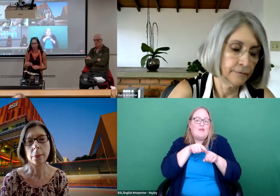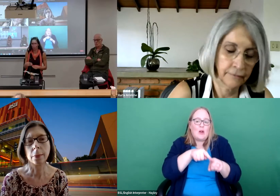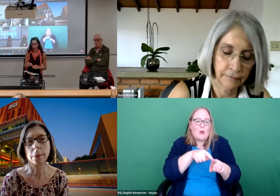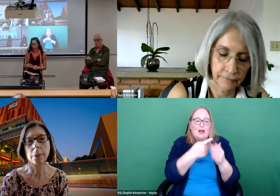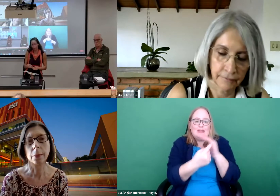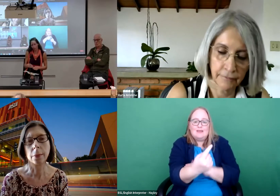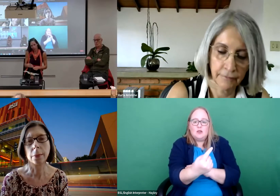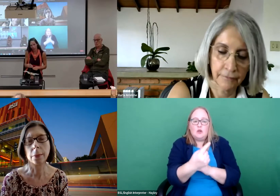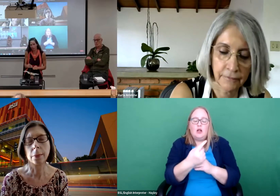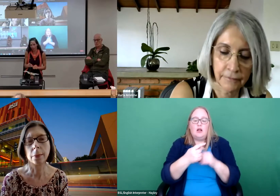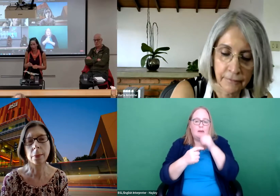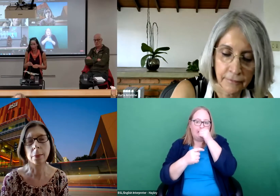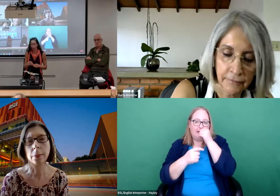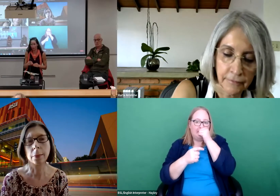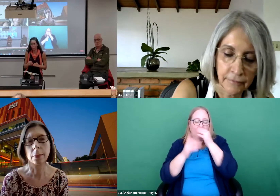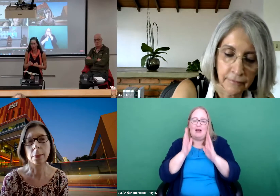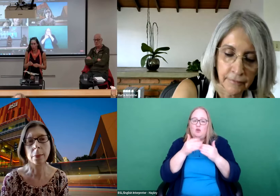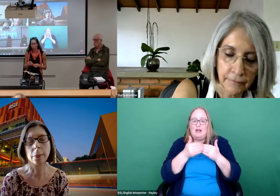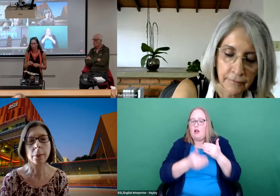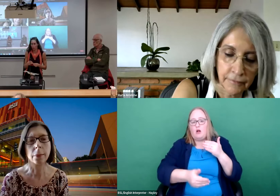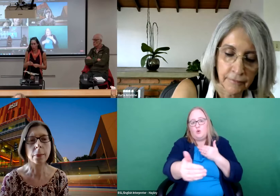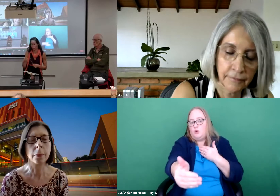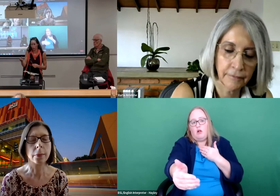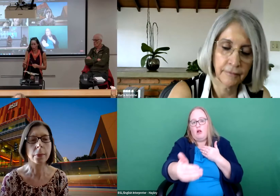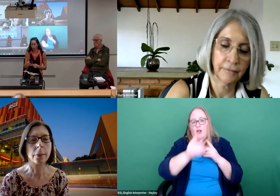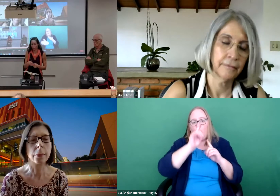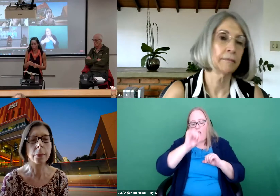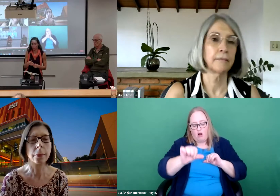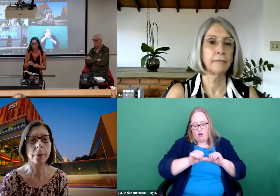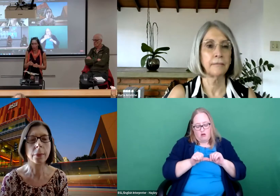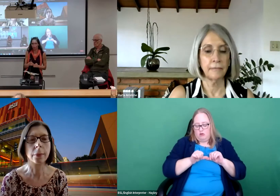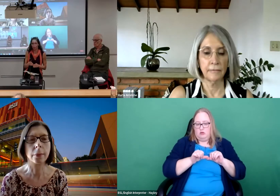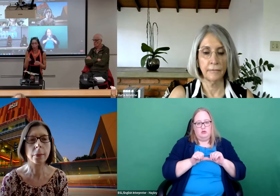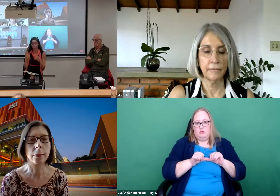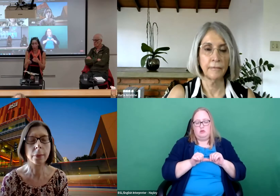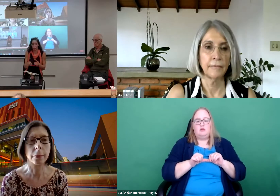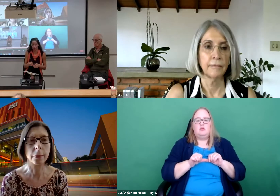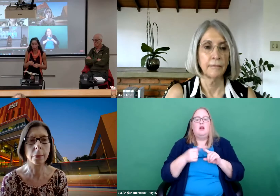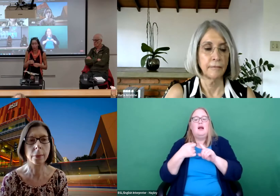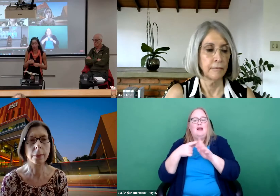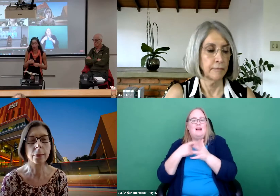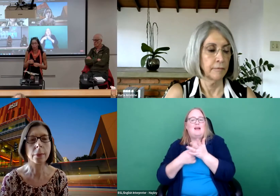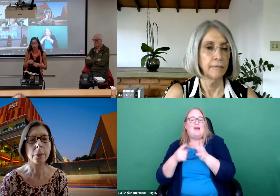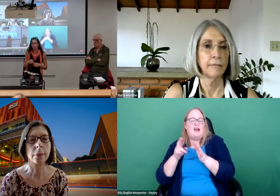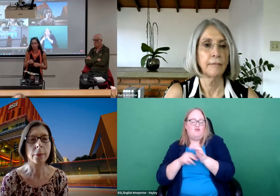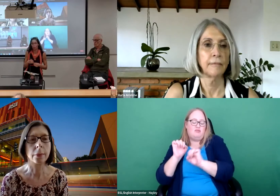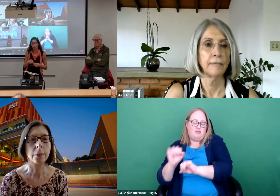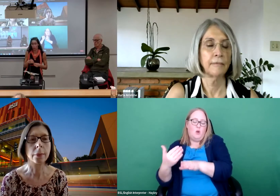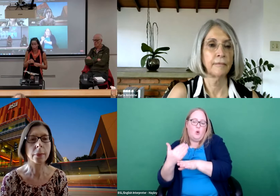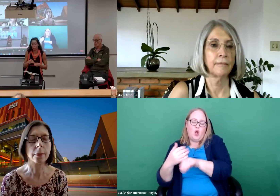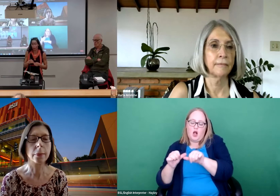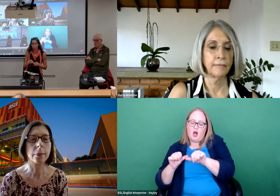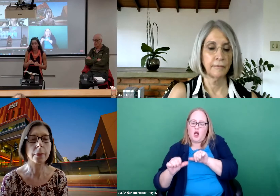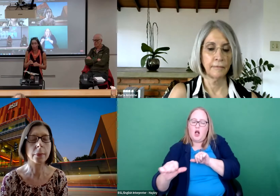be longitudinal. Yeah, it would have to be longitudinal to really see, and that's the work that Karen does, and that we're actually also doing